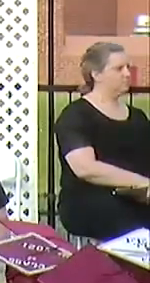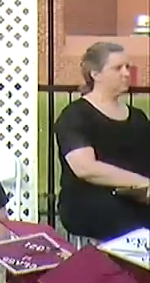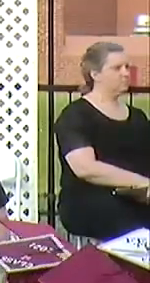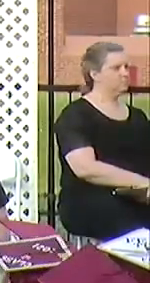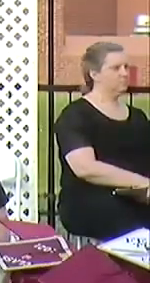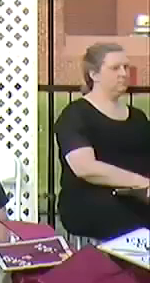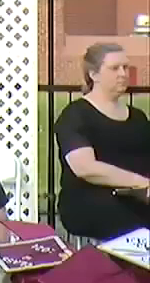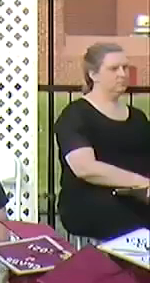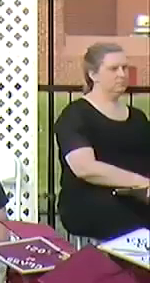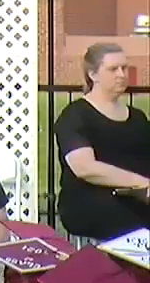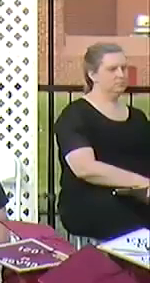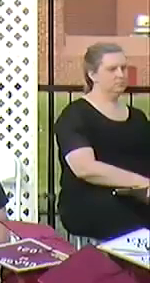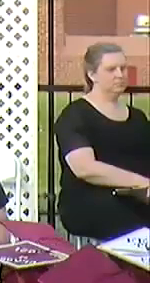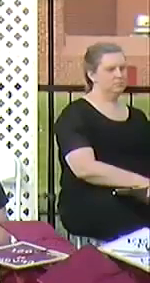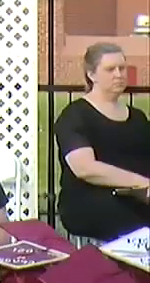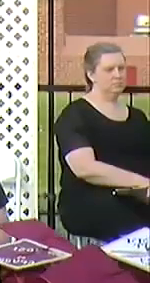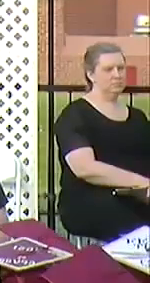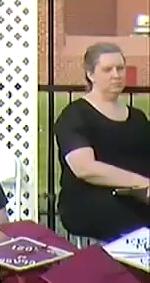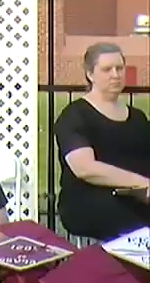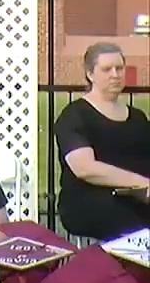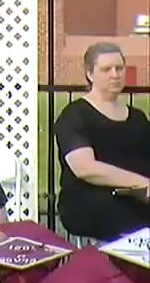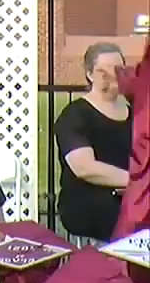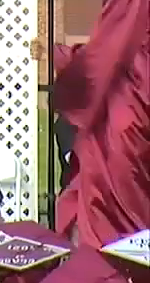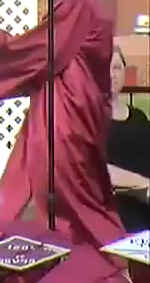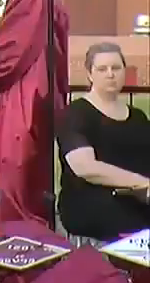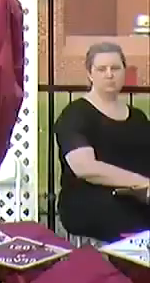William J. Pagliaro.